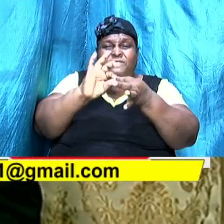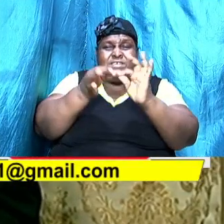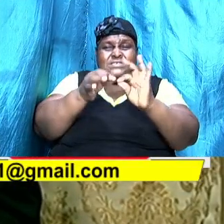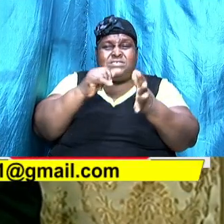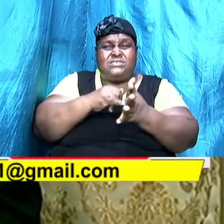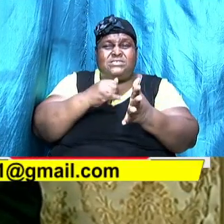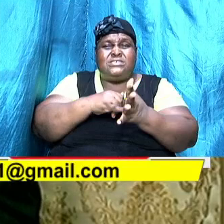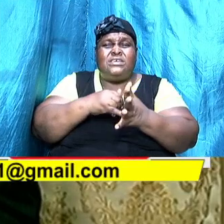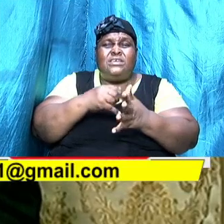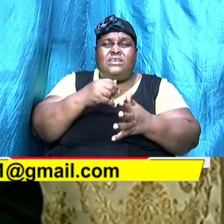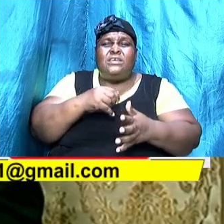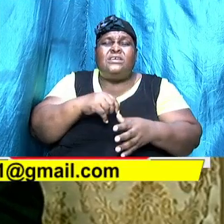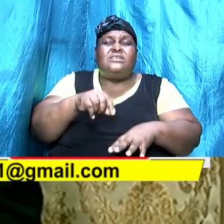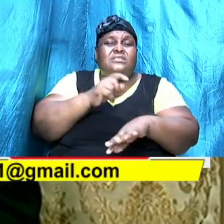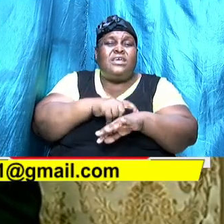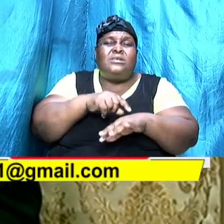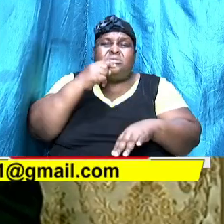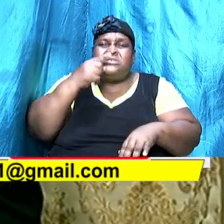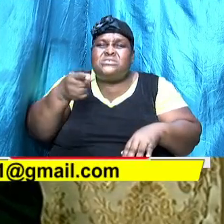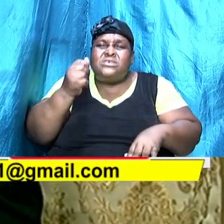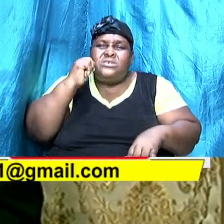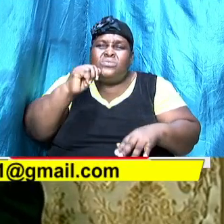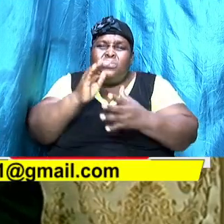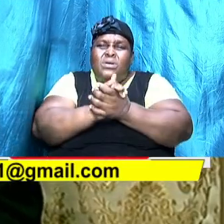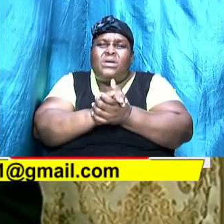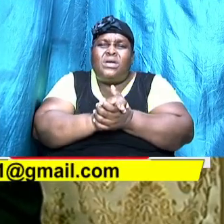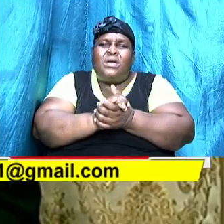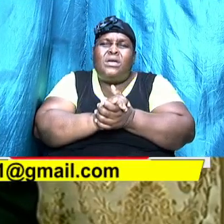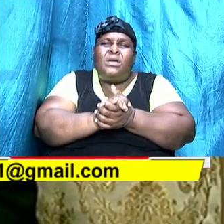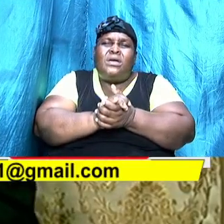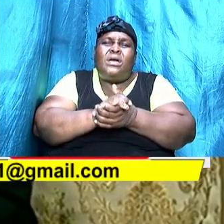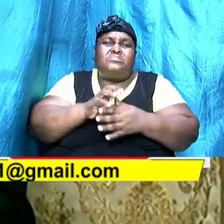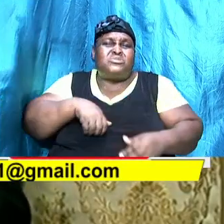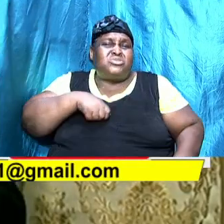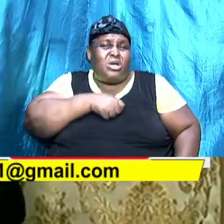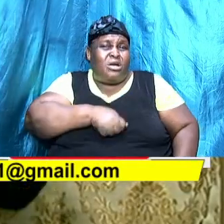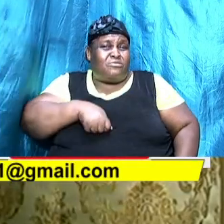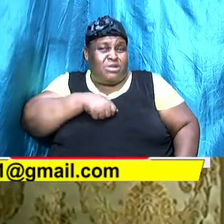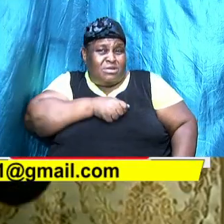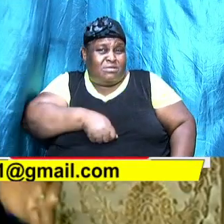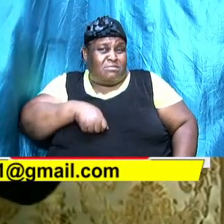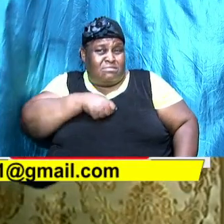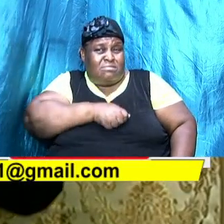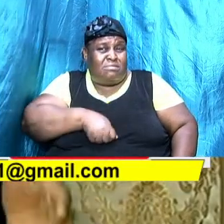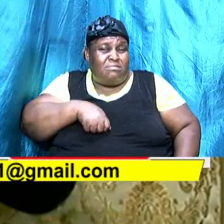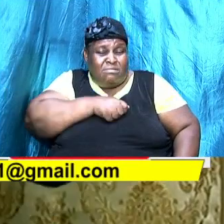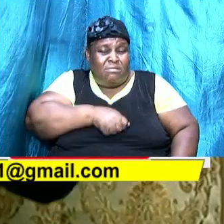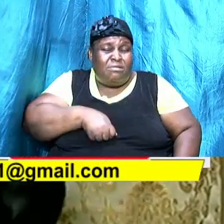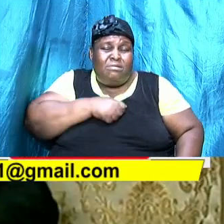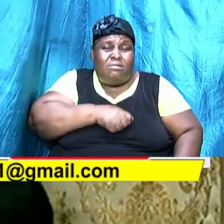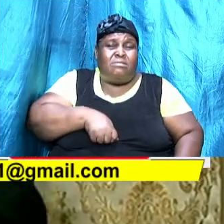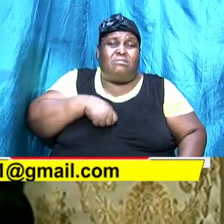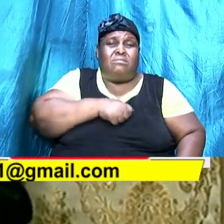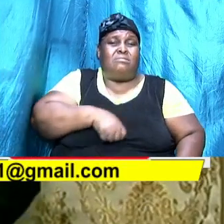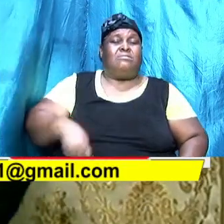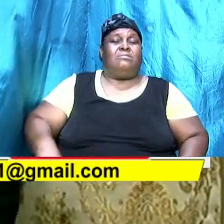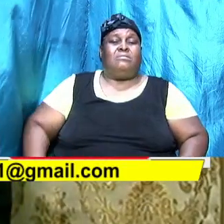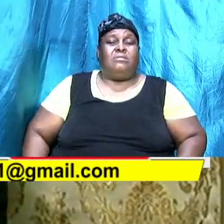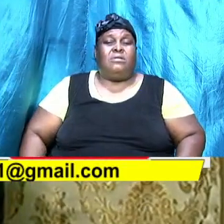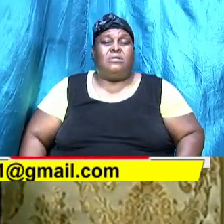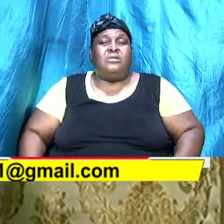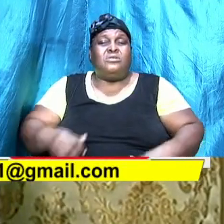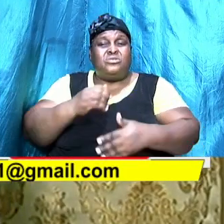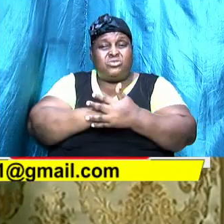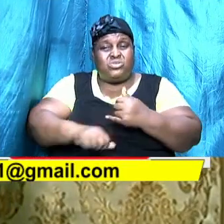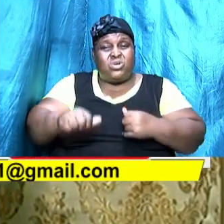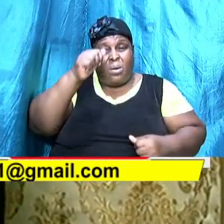the wives that we have treated that way and have placed a wedge in our relationship, I am sorry. And some men